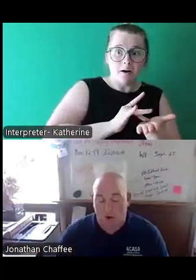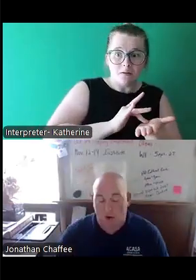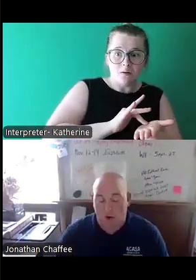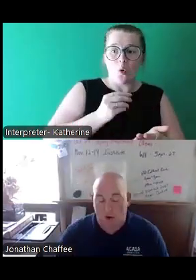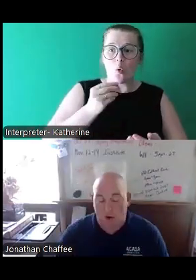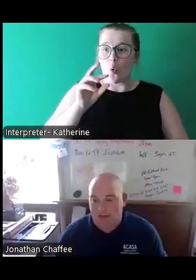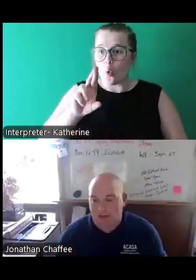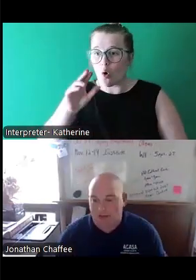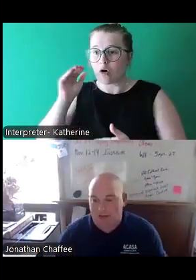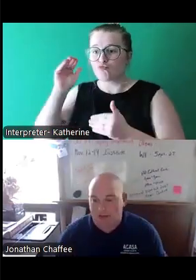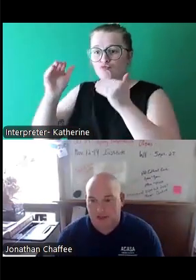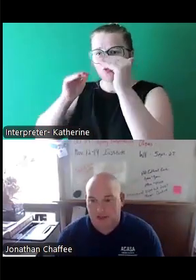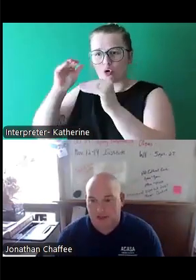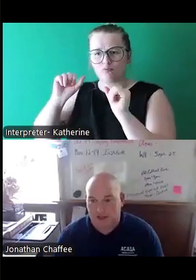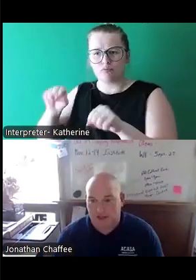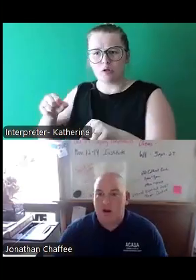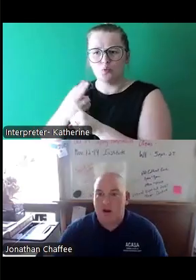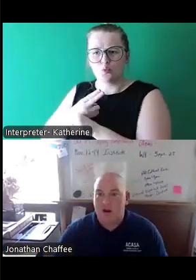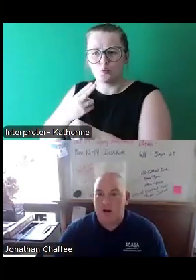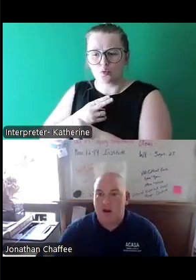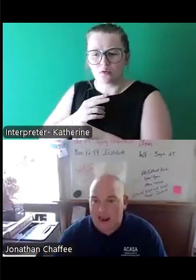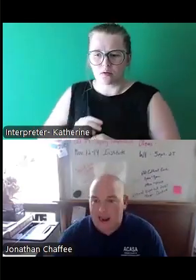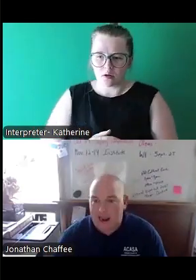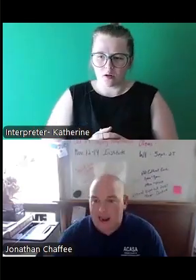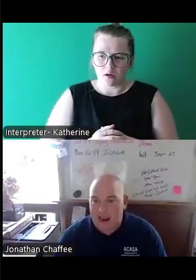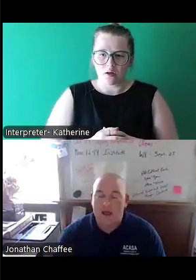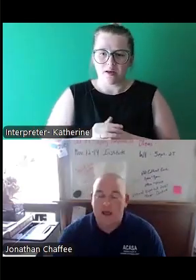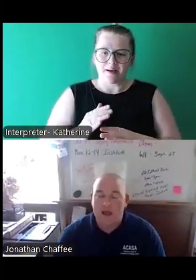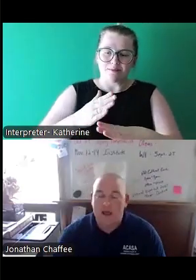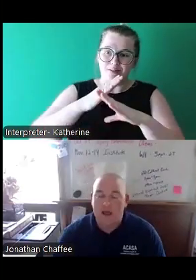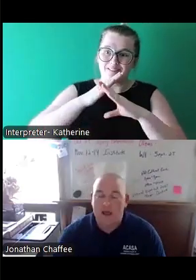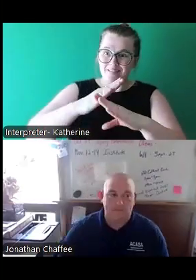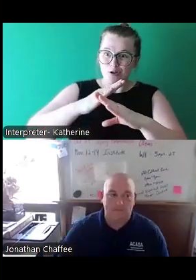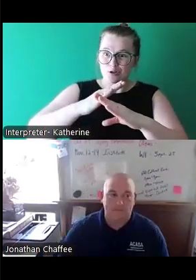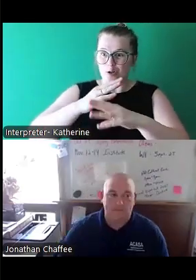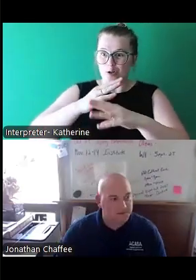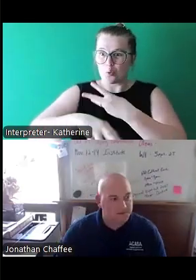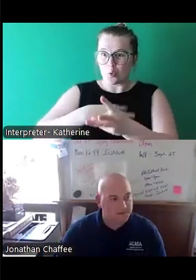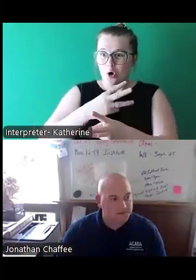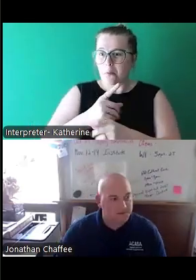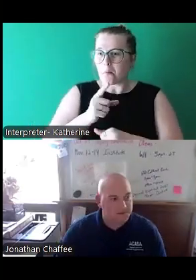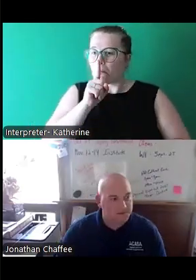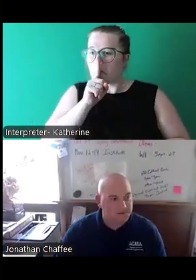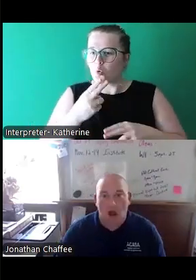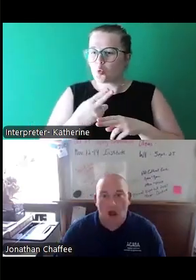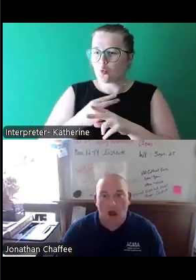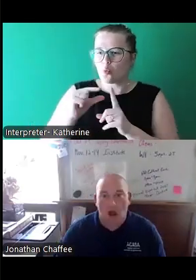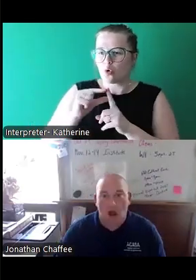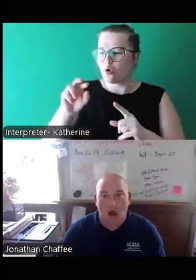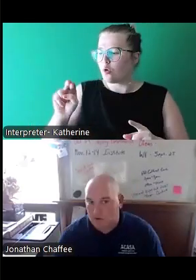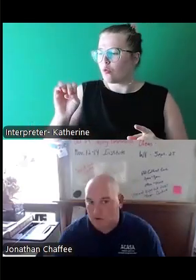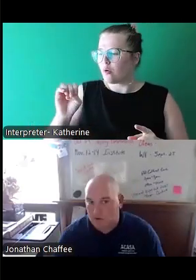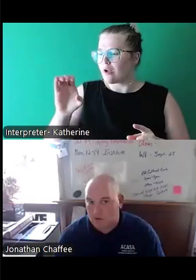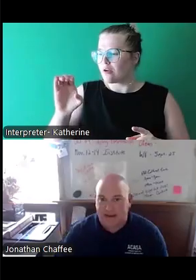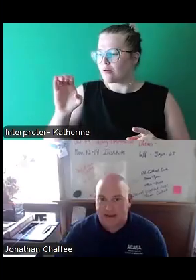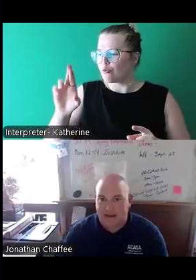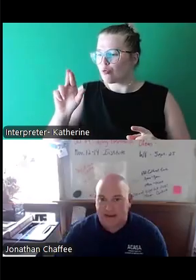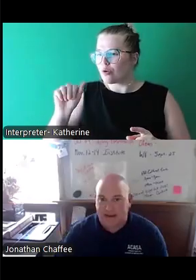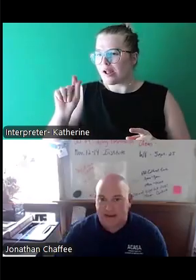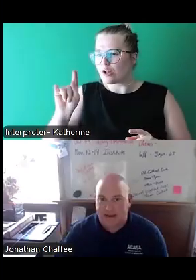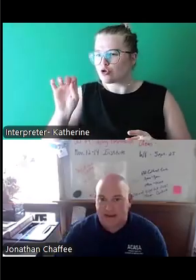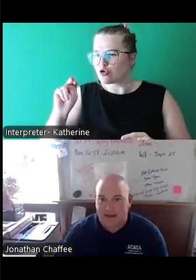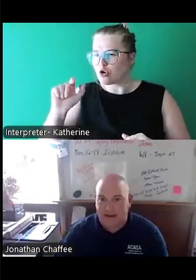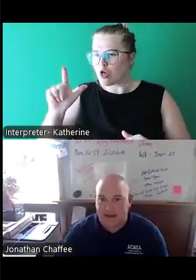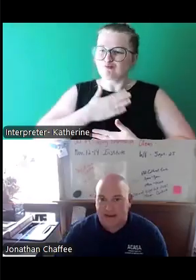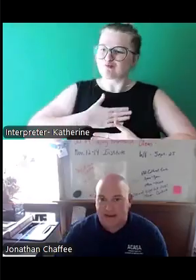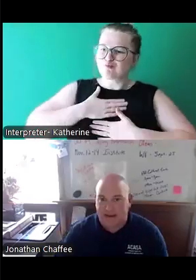or adult use. In the prevention world, we do not like to use the term recreational. Gives young